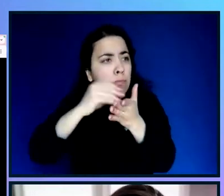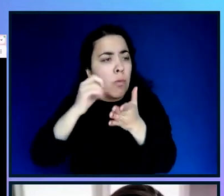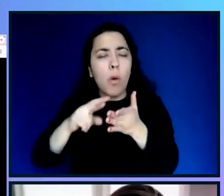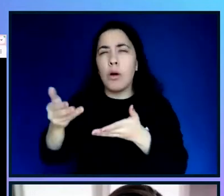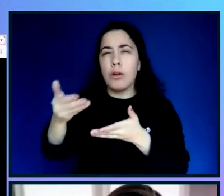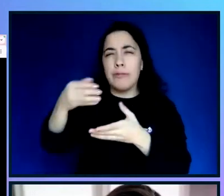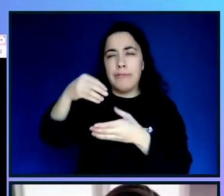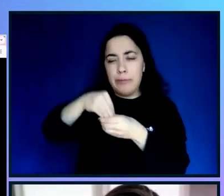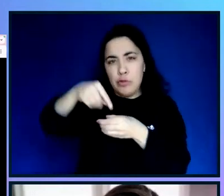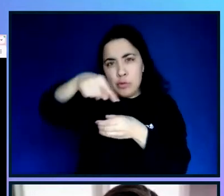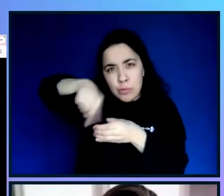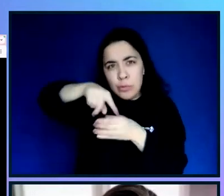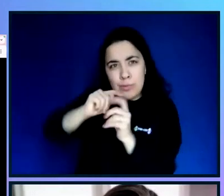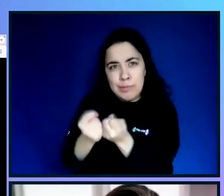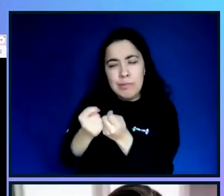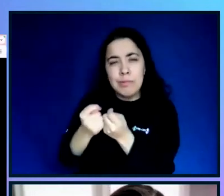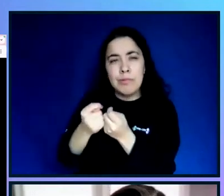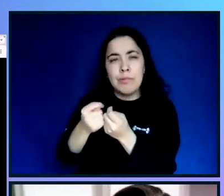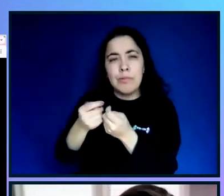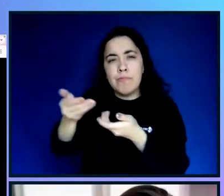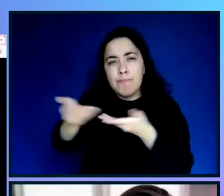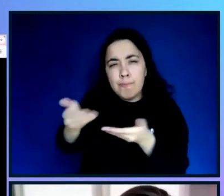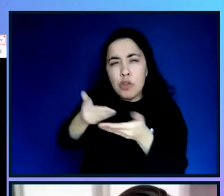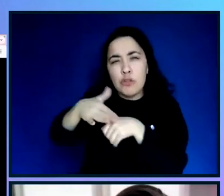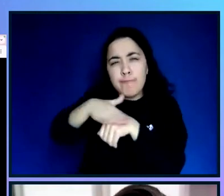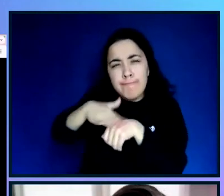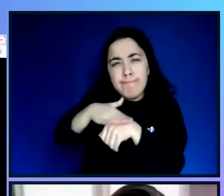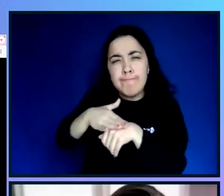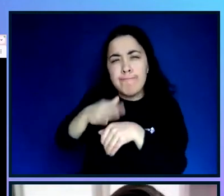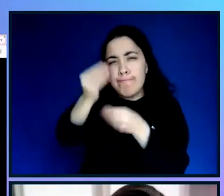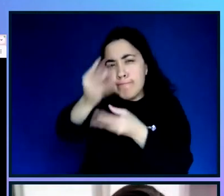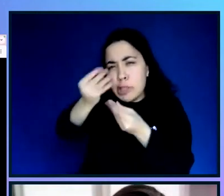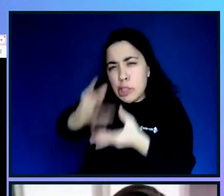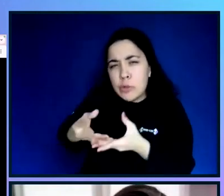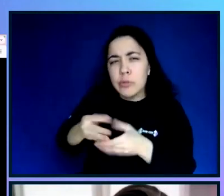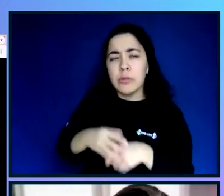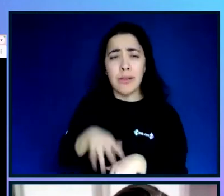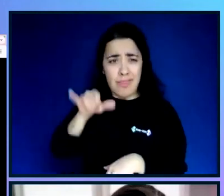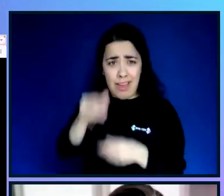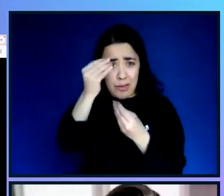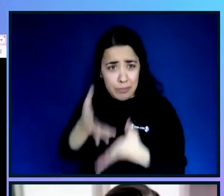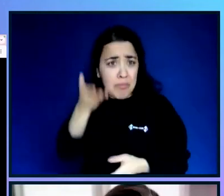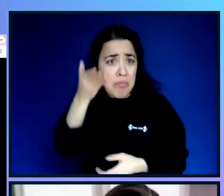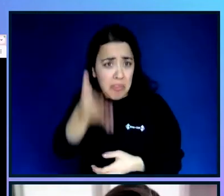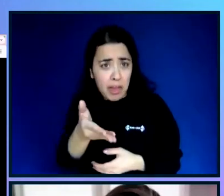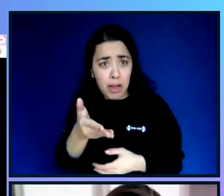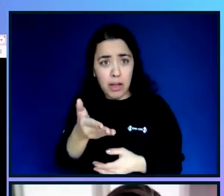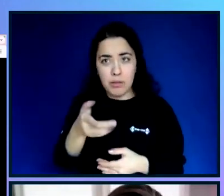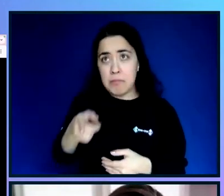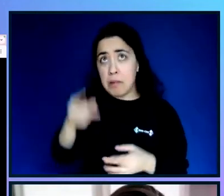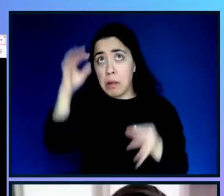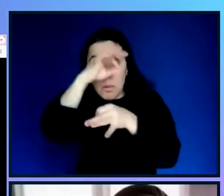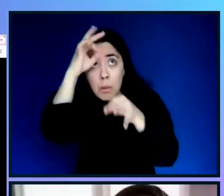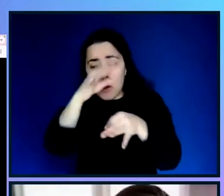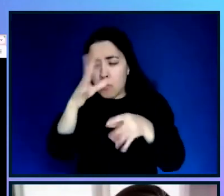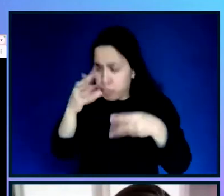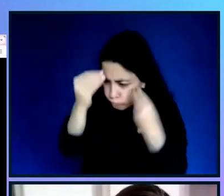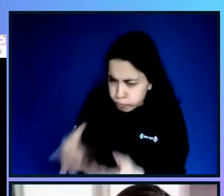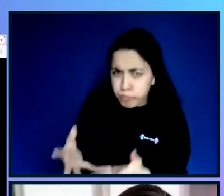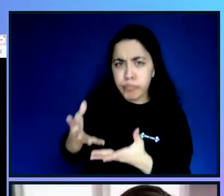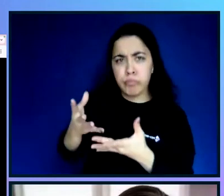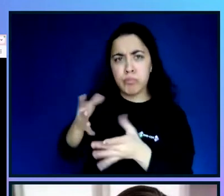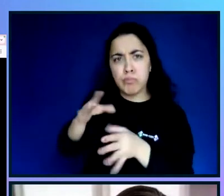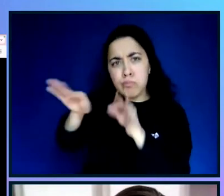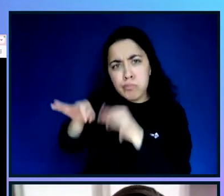materials. We are sure to let them know that these materials do exist, but we want to specific on